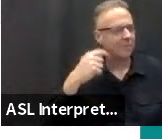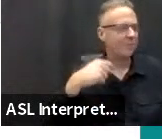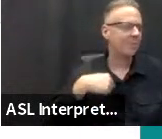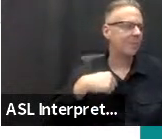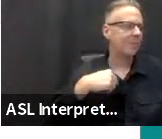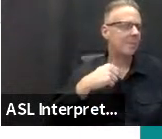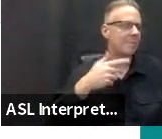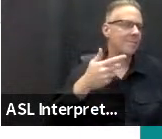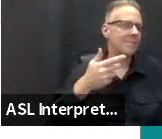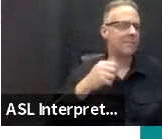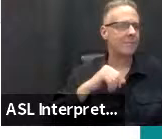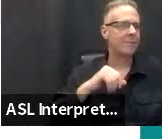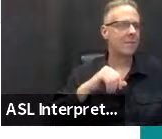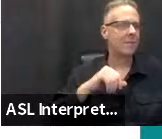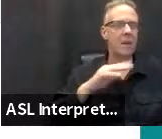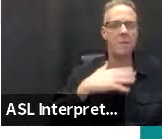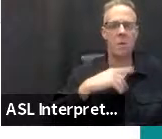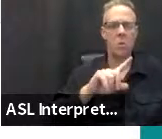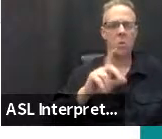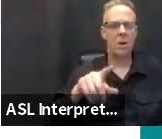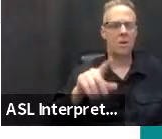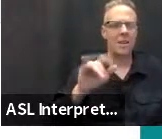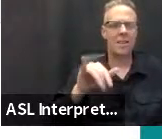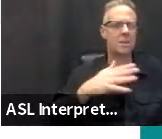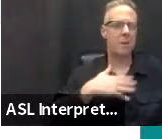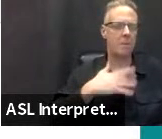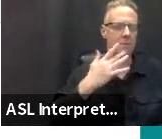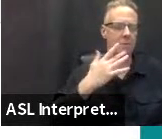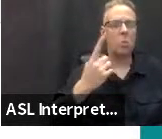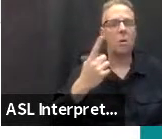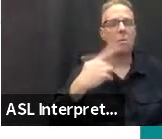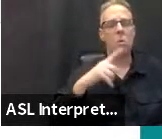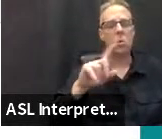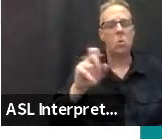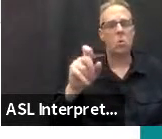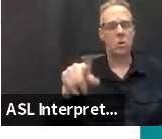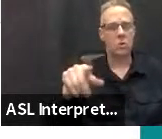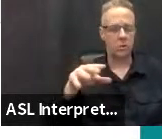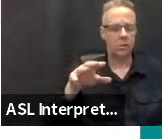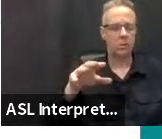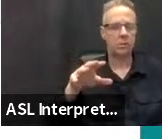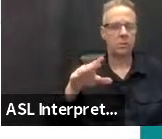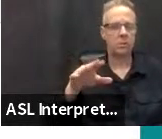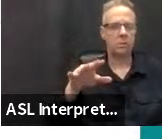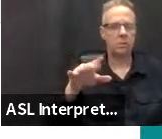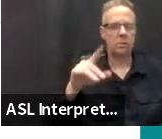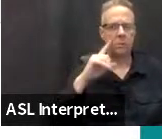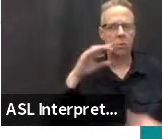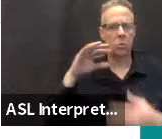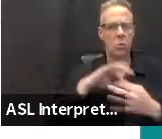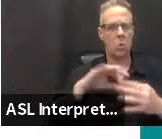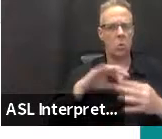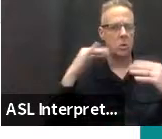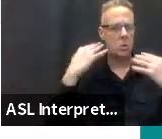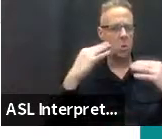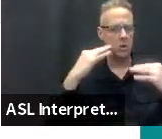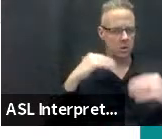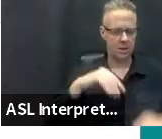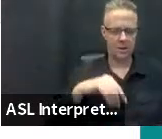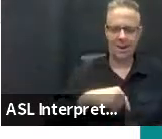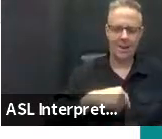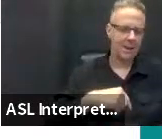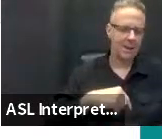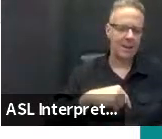anyway, but the question that I had, so that's just a preference. The question that I have, it has to do with the noise level. I was